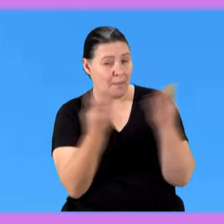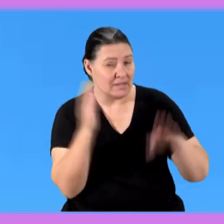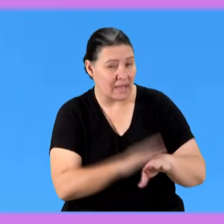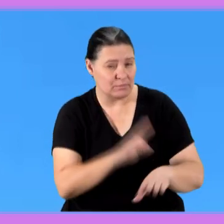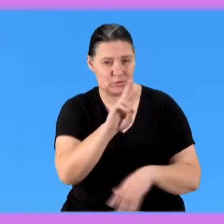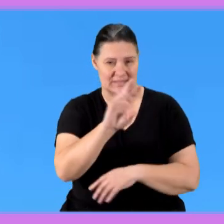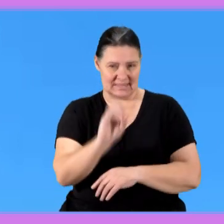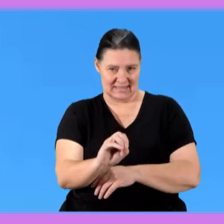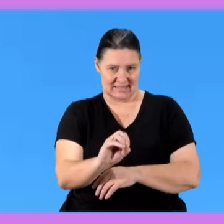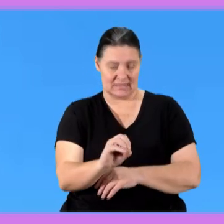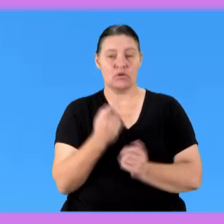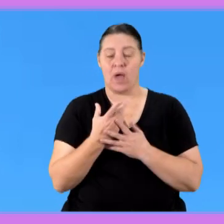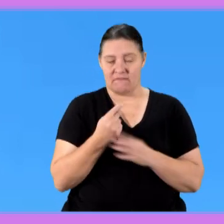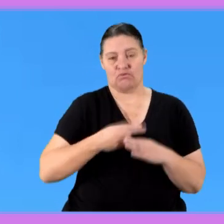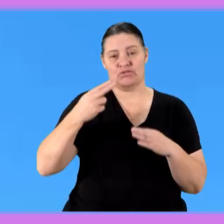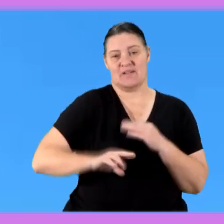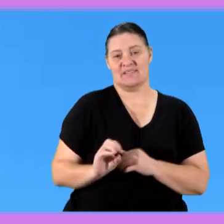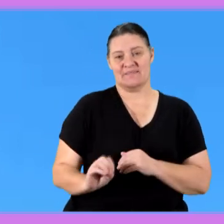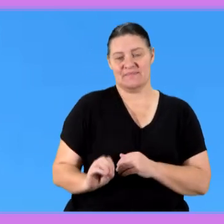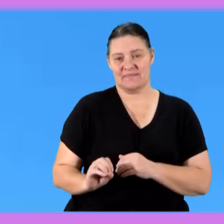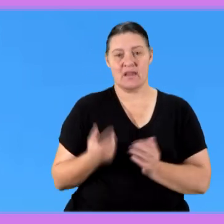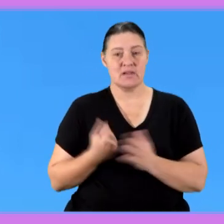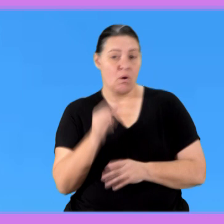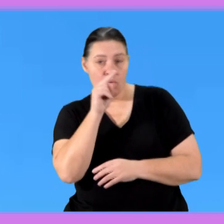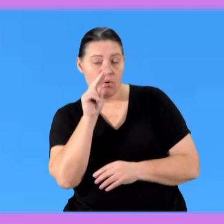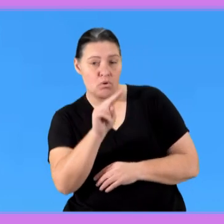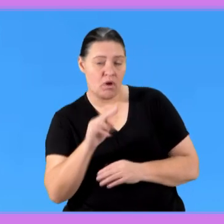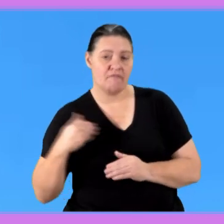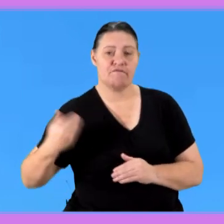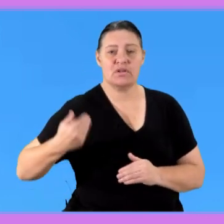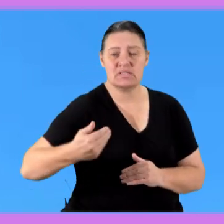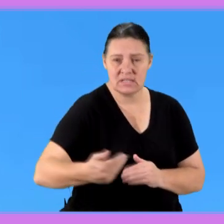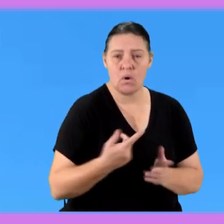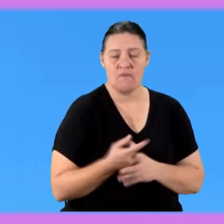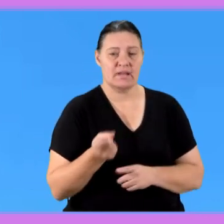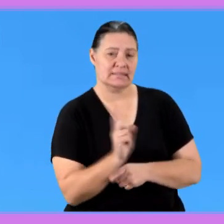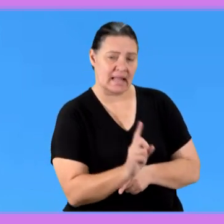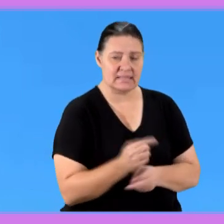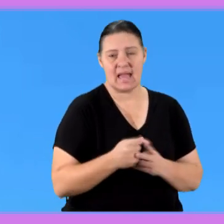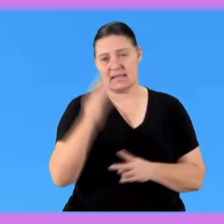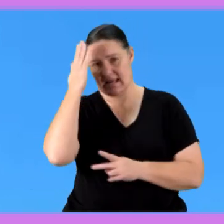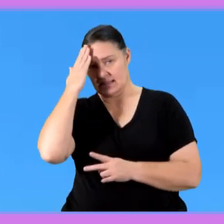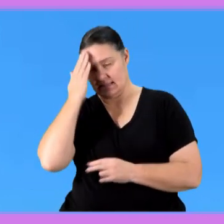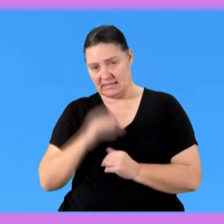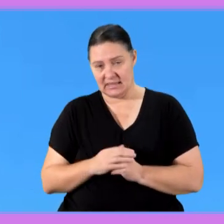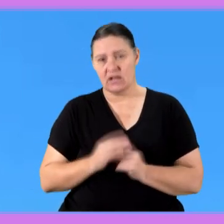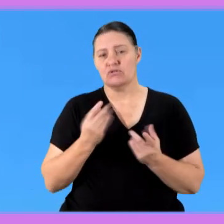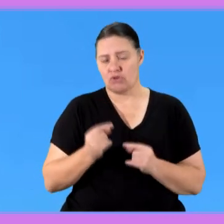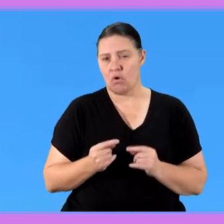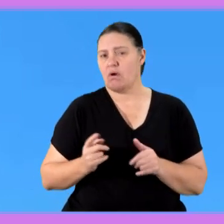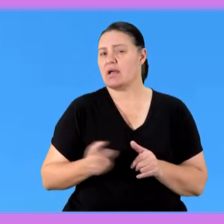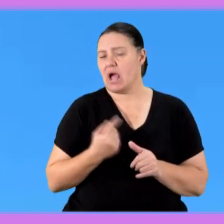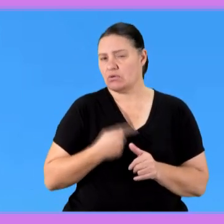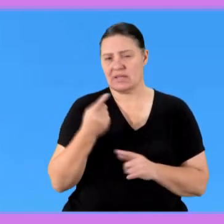times, and now we have the results here. So now I need to look at the frequency of tails and of heads. So I'm going to